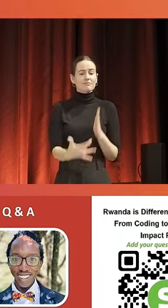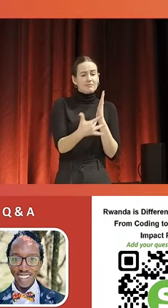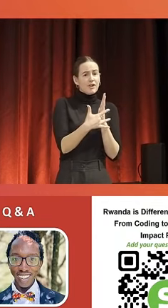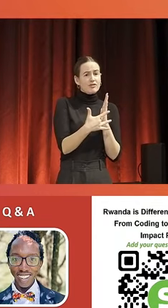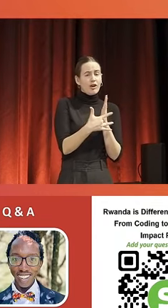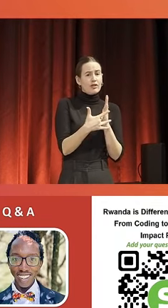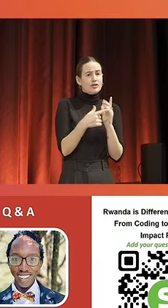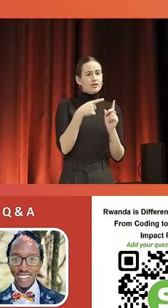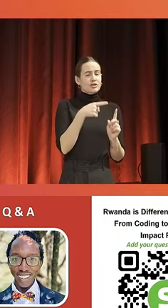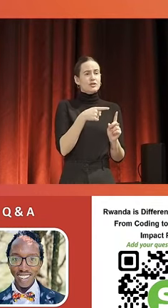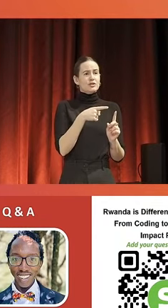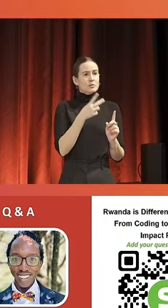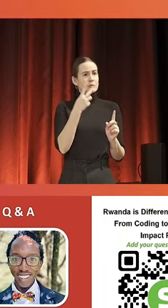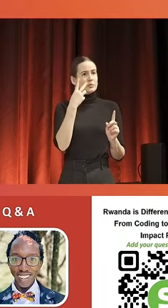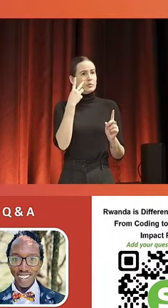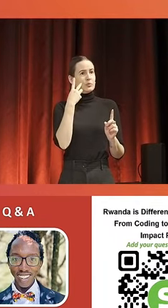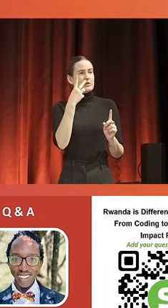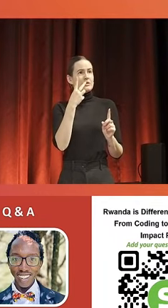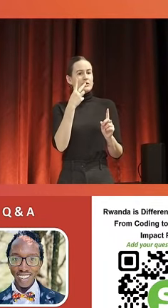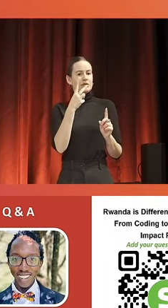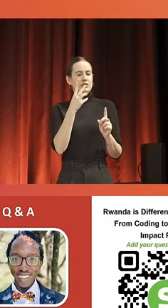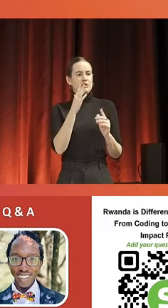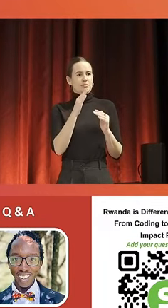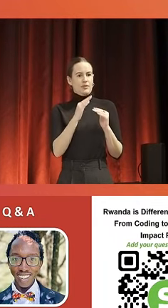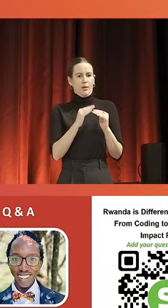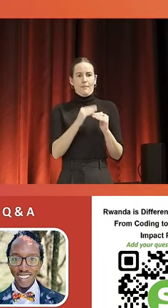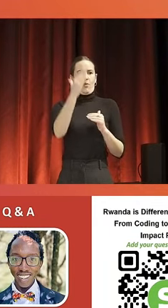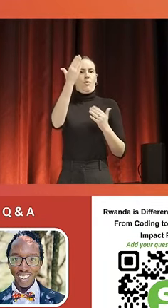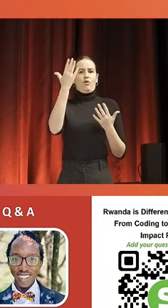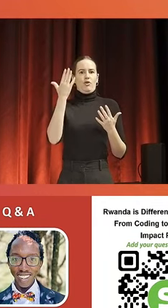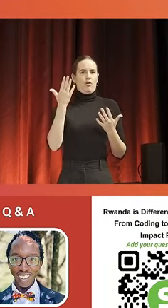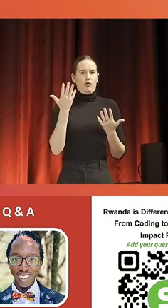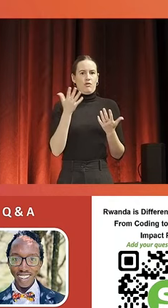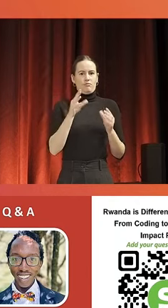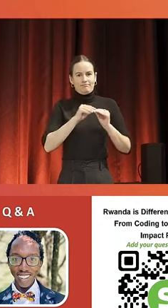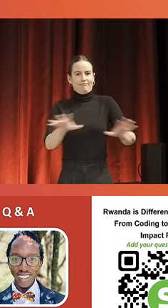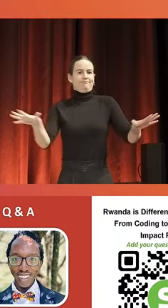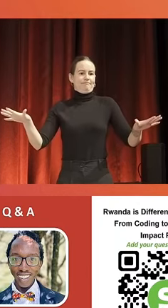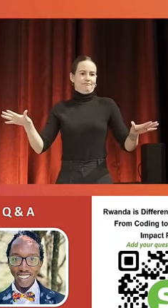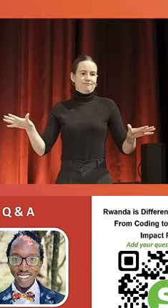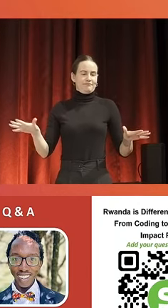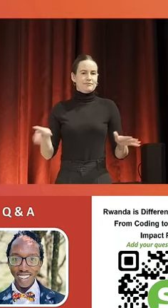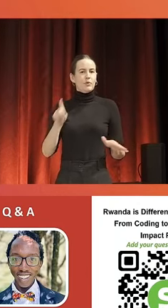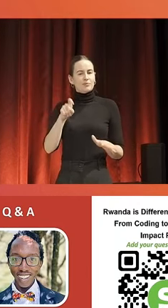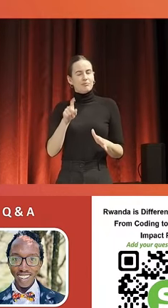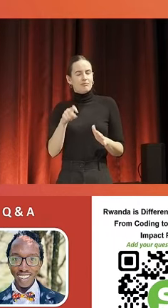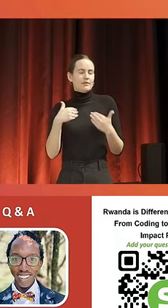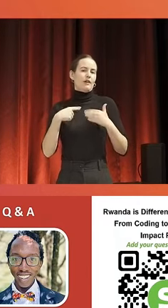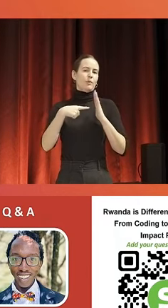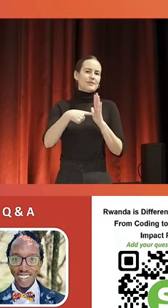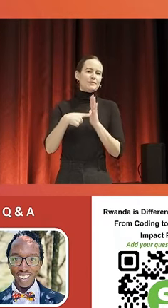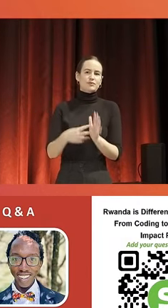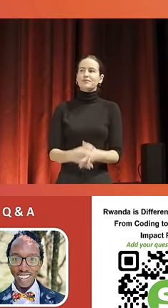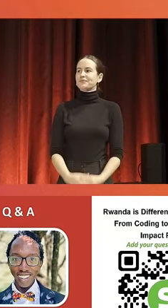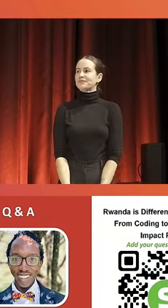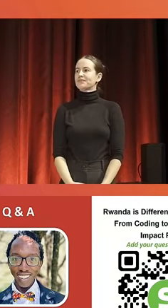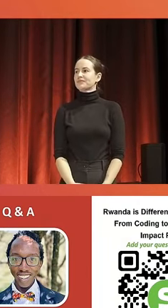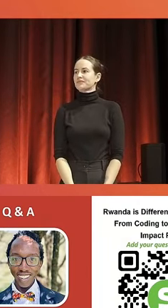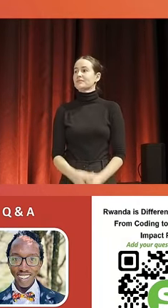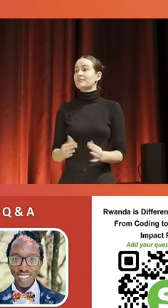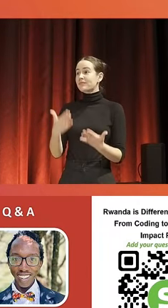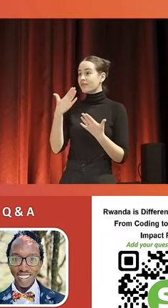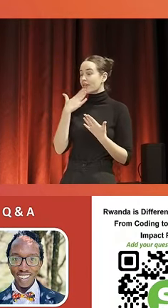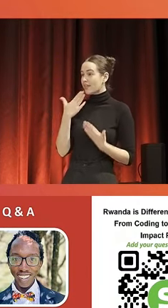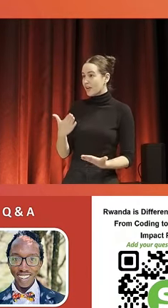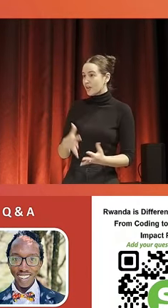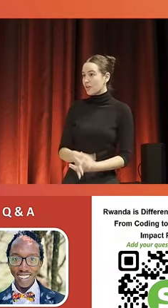becomes more and more part of our lives. Thanks. Talking about perspectives, and as a